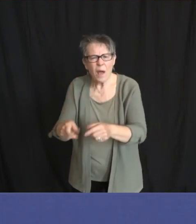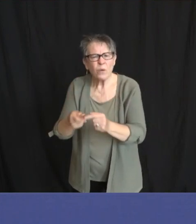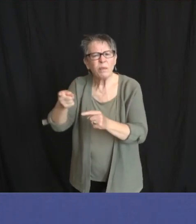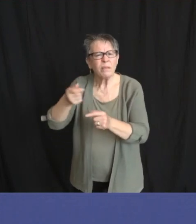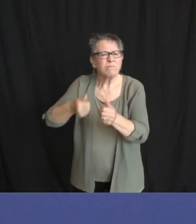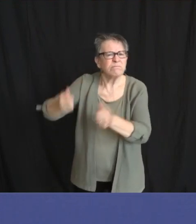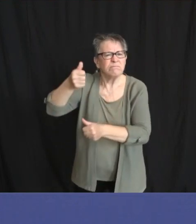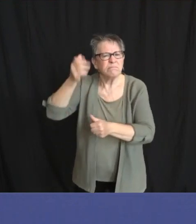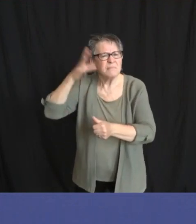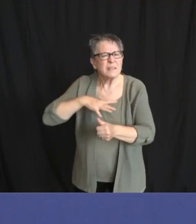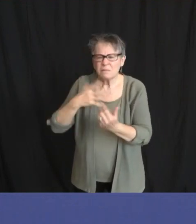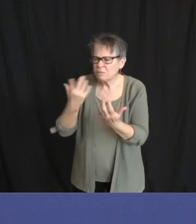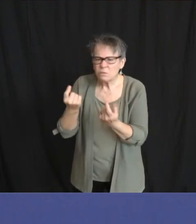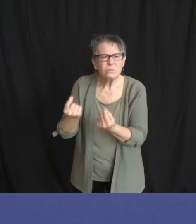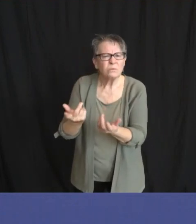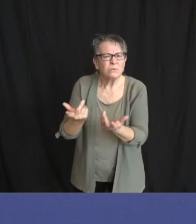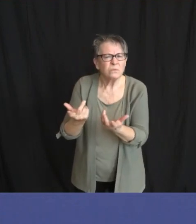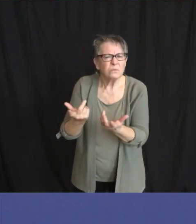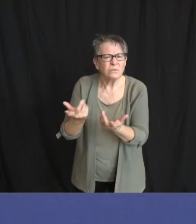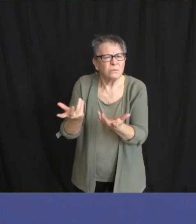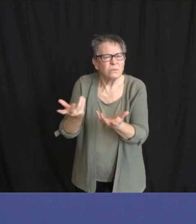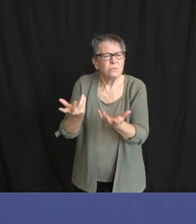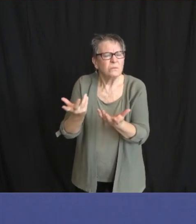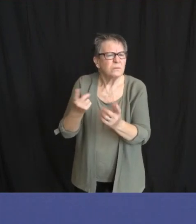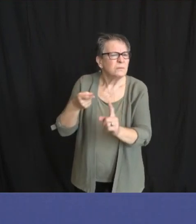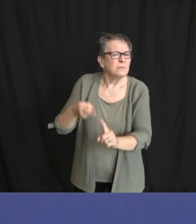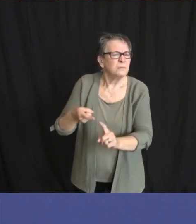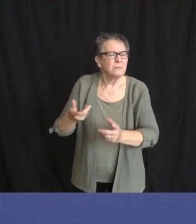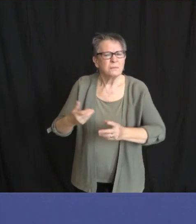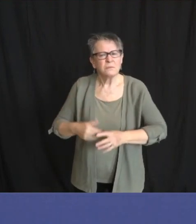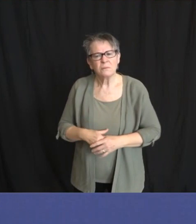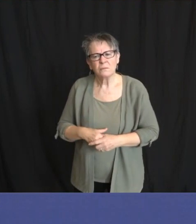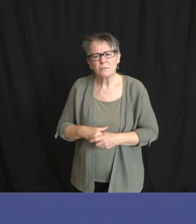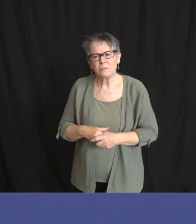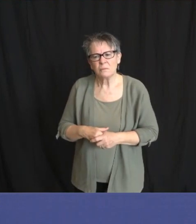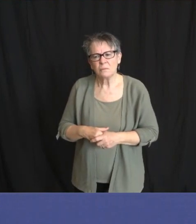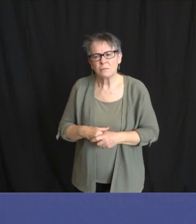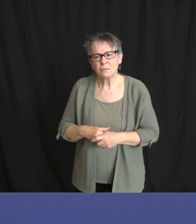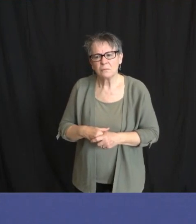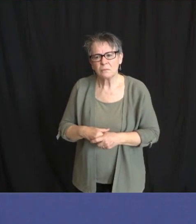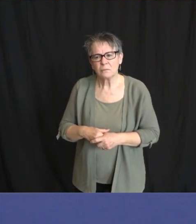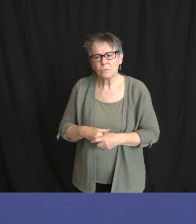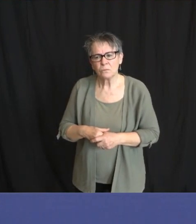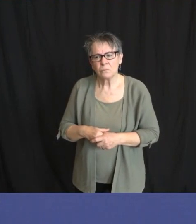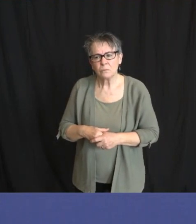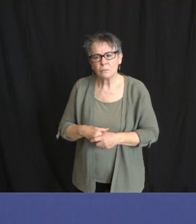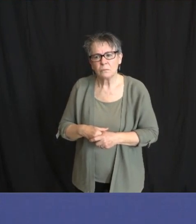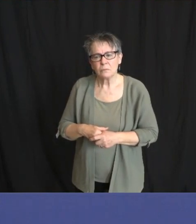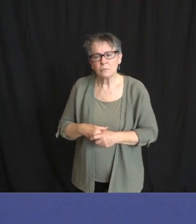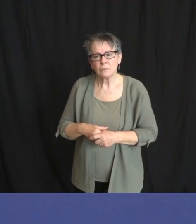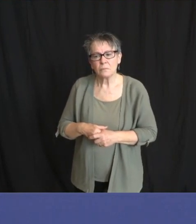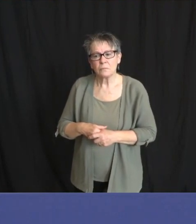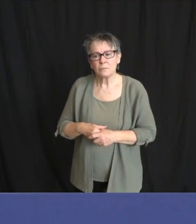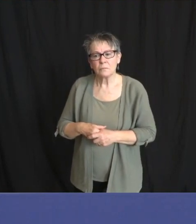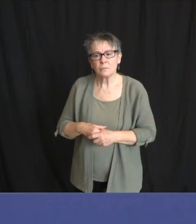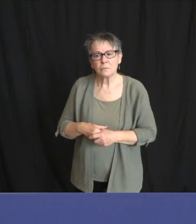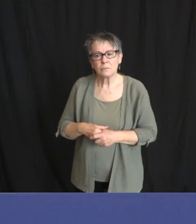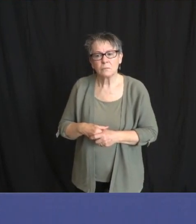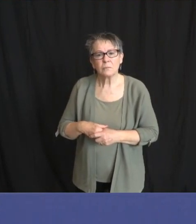Is that it? To the best of my knowledge, Mark or General Pieterski resigned. I literally have no more